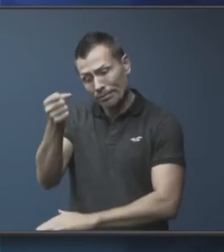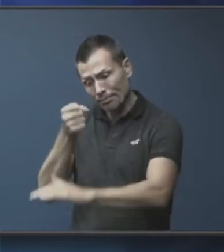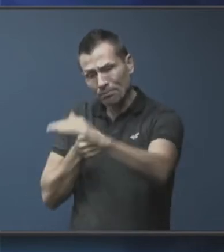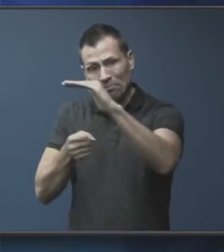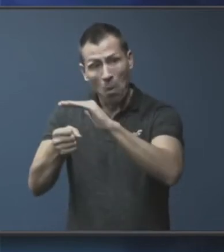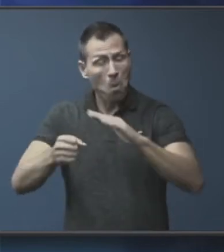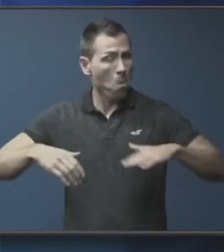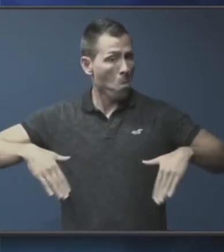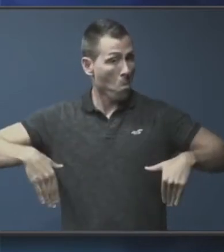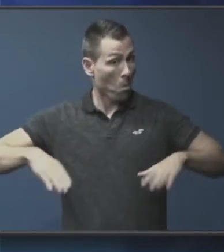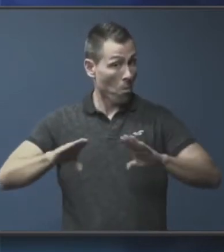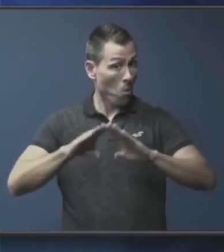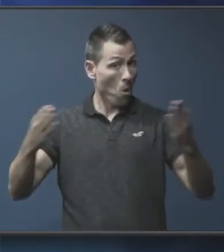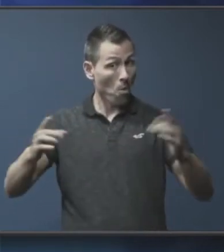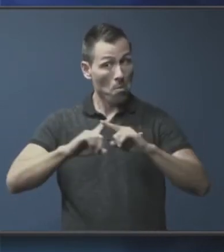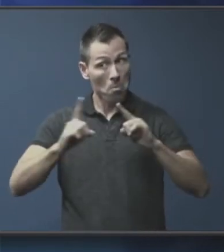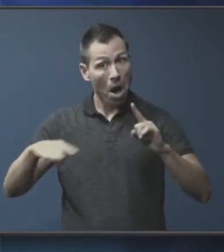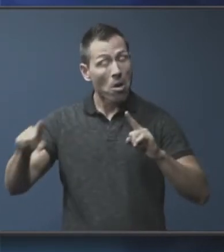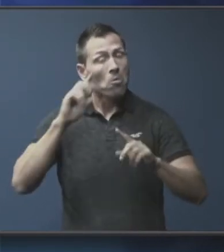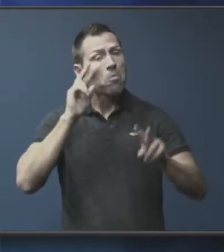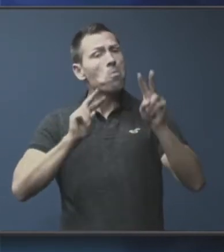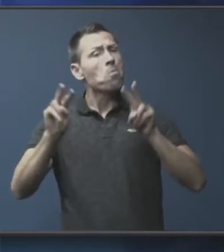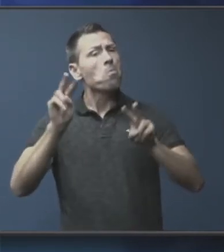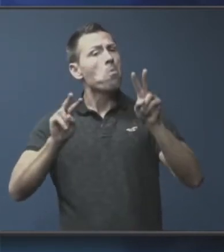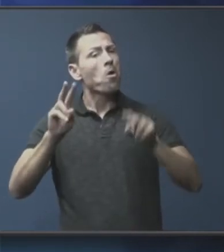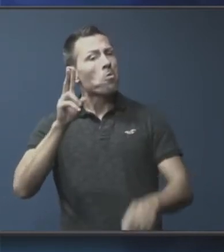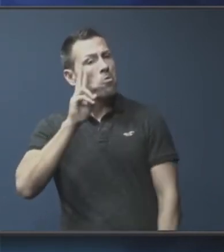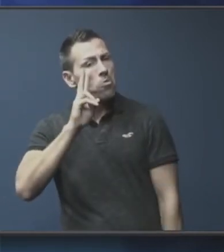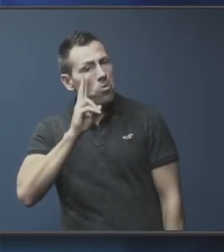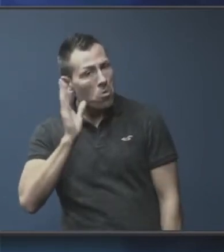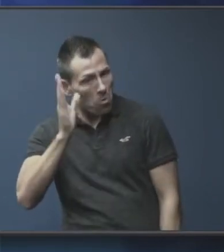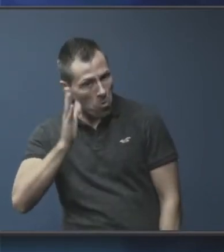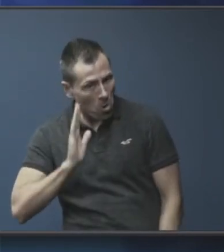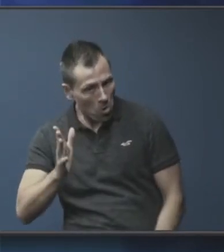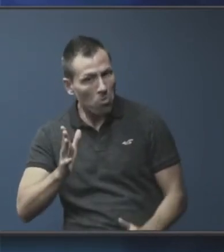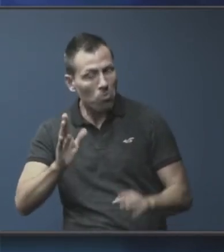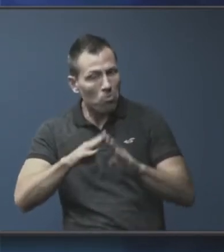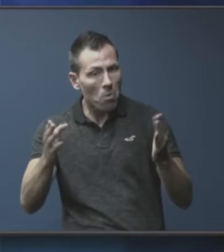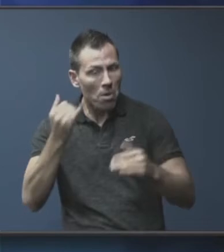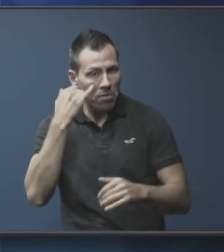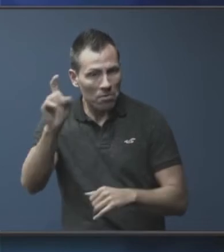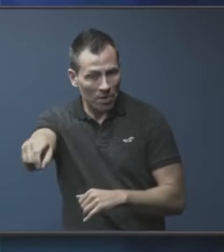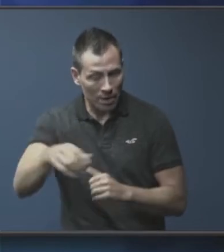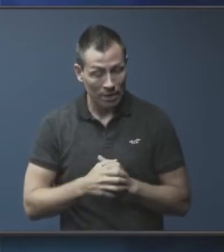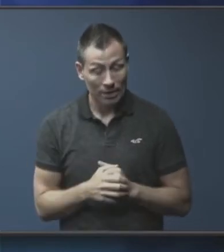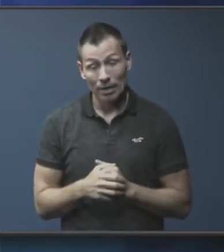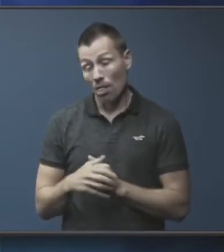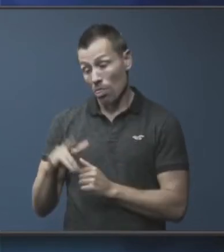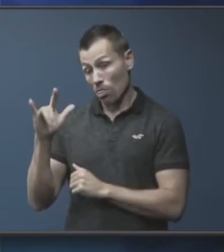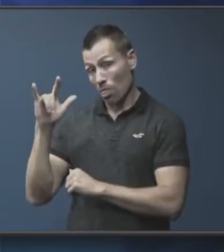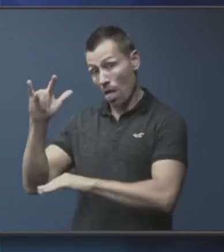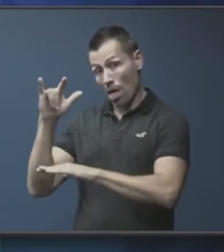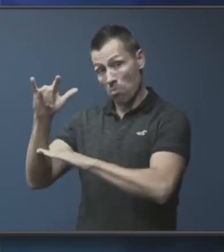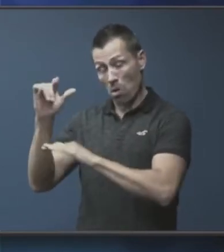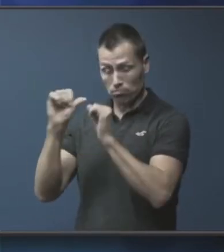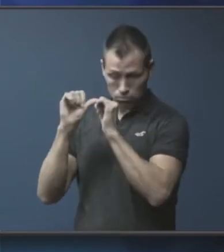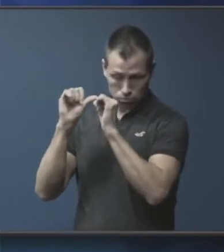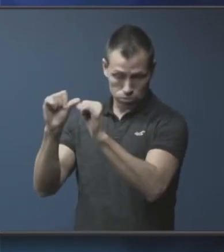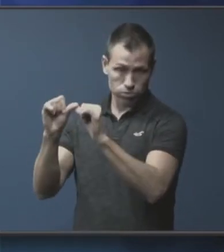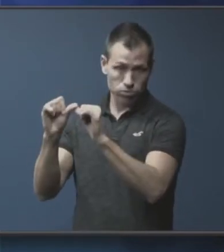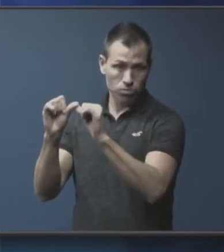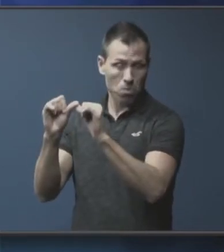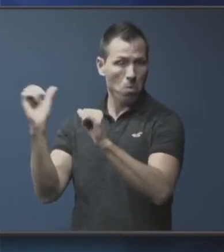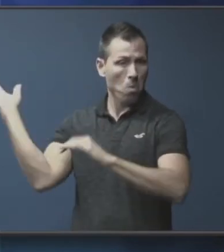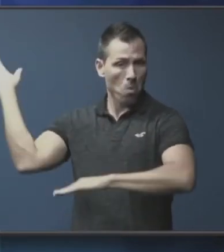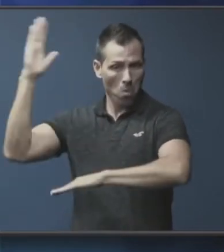the storm and the heading of the storm. The airport is open all day today. Our seaport, Port Everglades, is open,